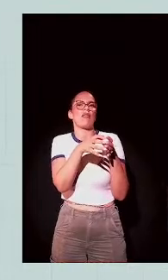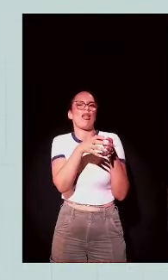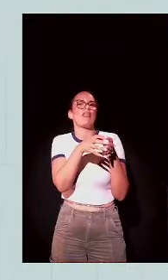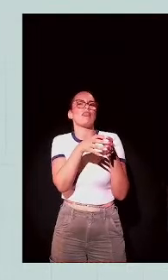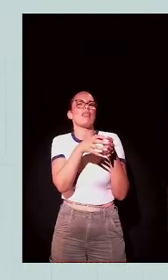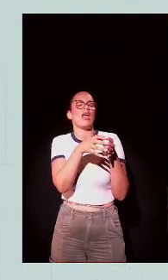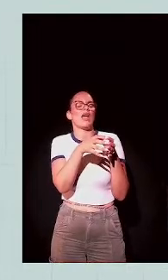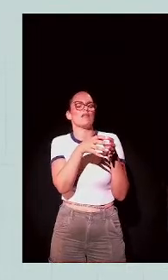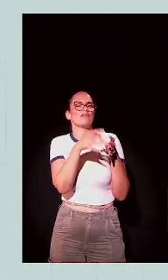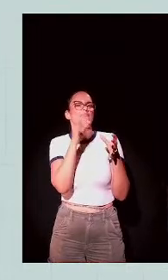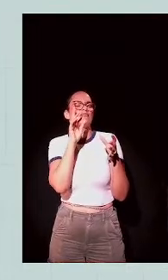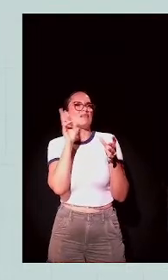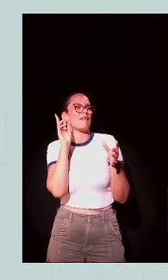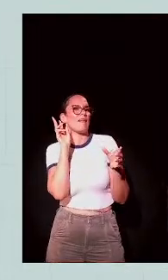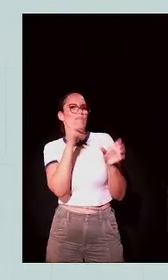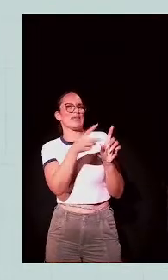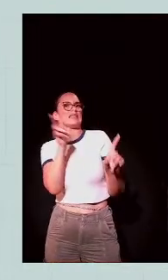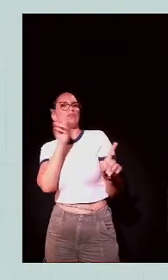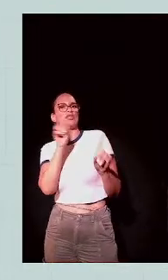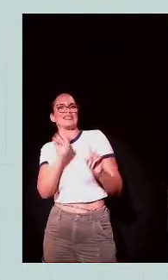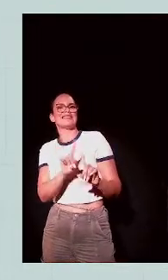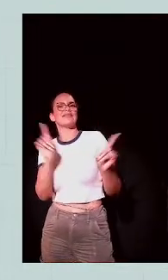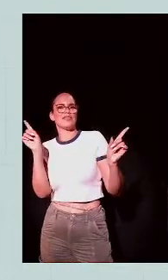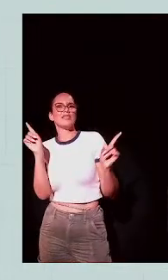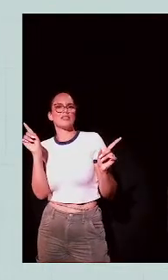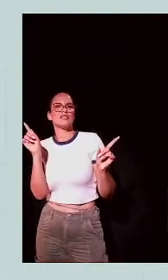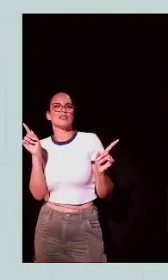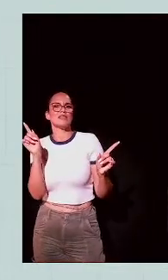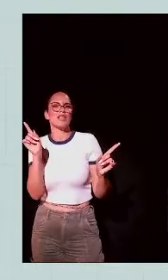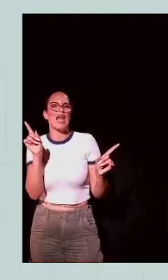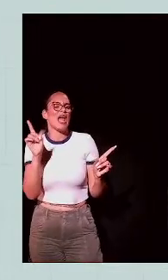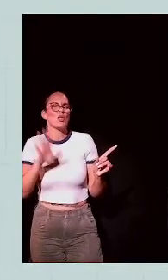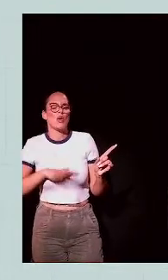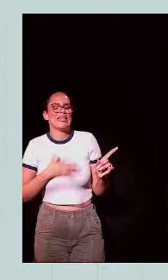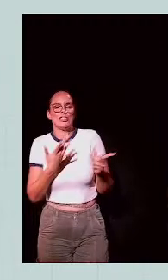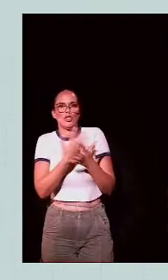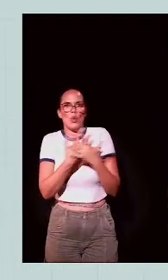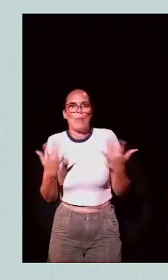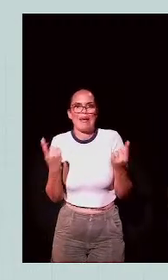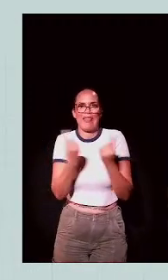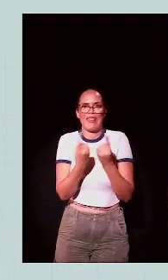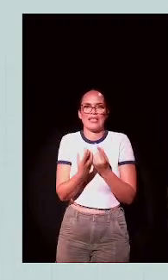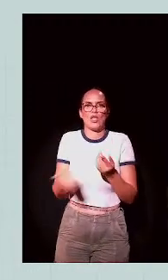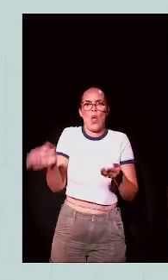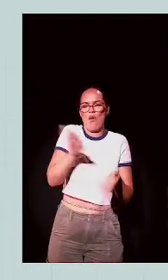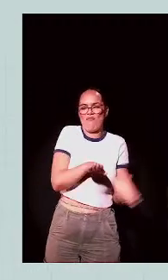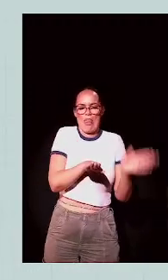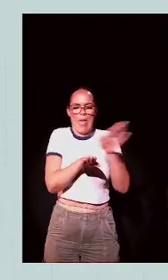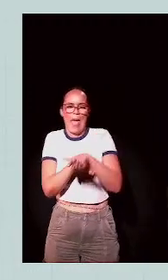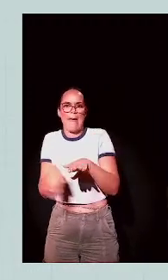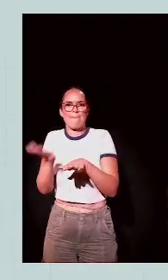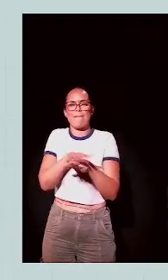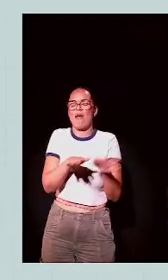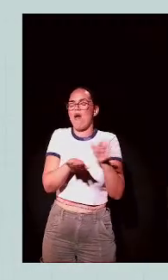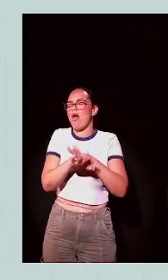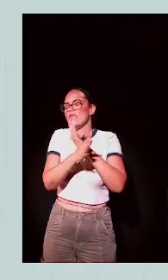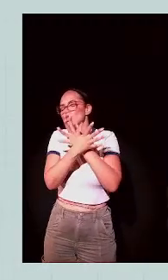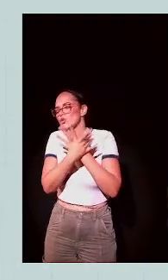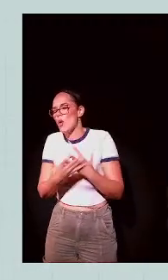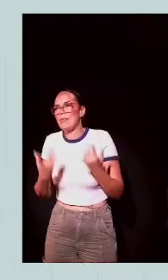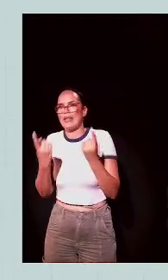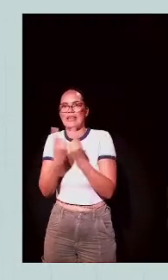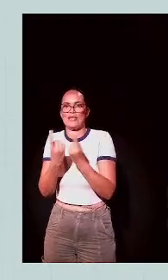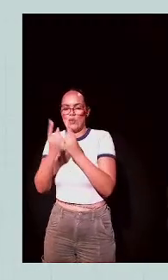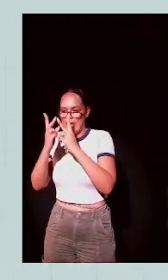voices, and maybe not try and have too many things that overlap. There's so much to explore.